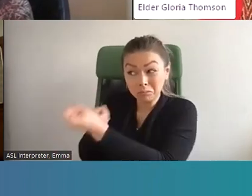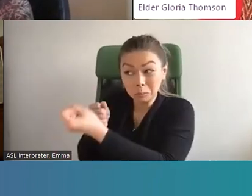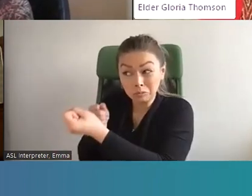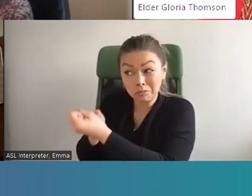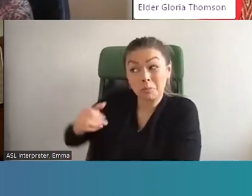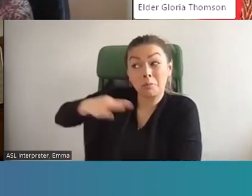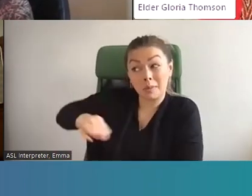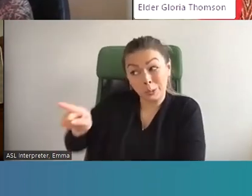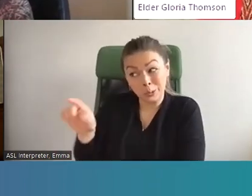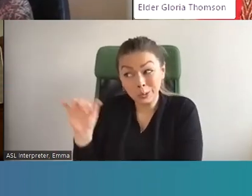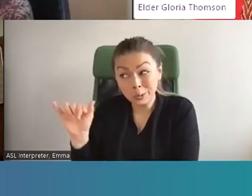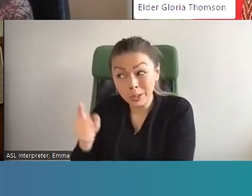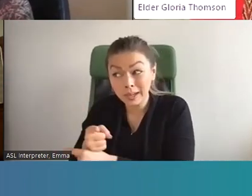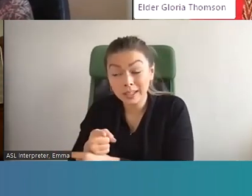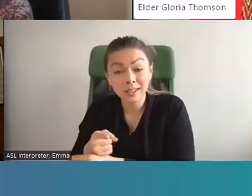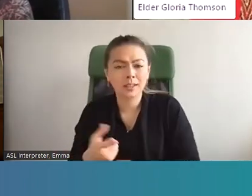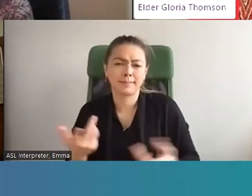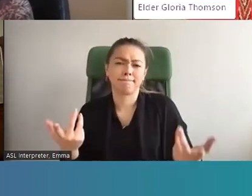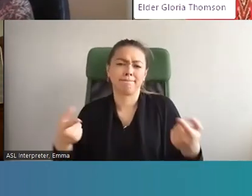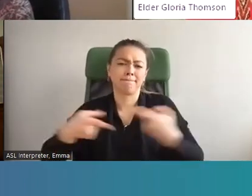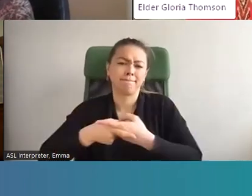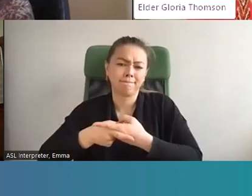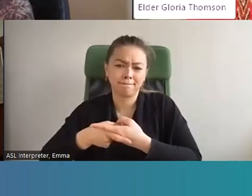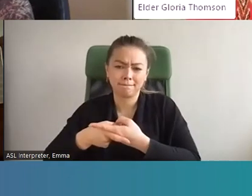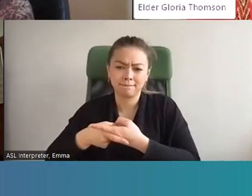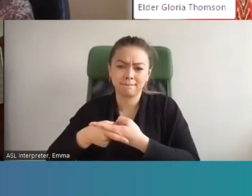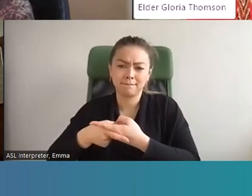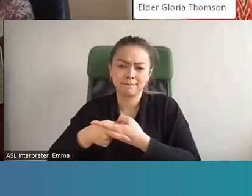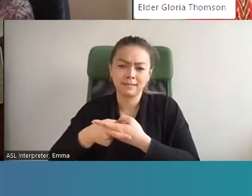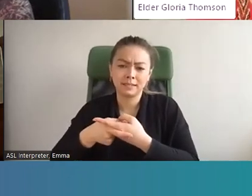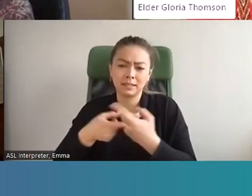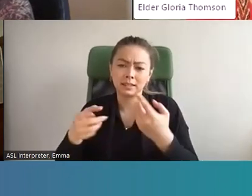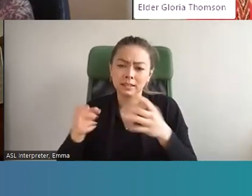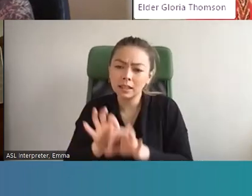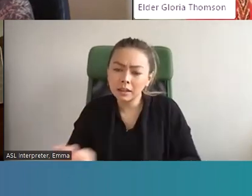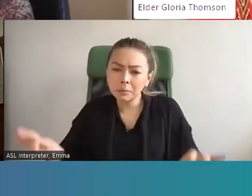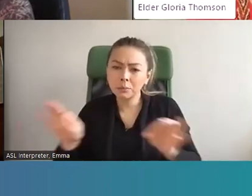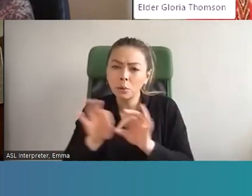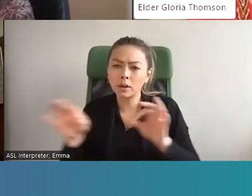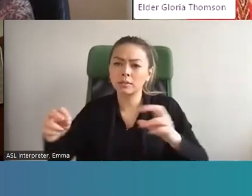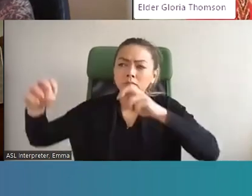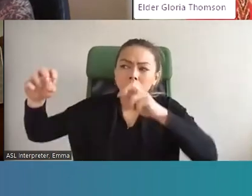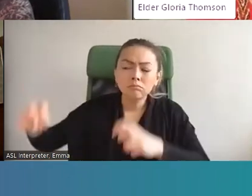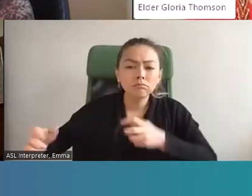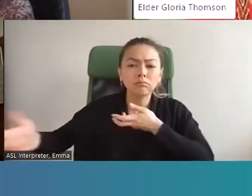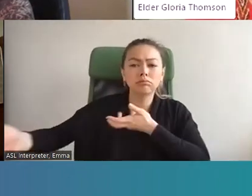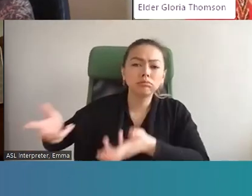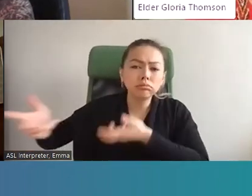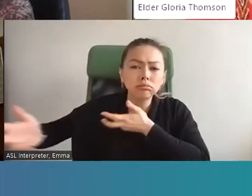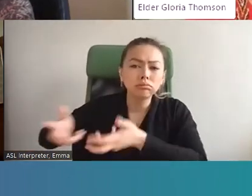only come to an understanding by having conversation, you know, and asking questions of one another to be